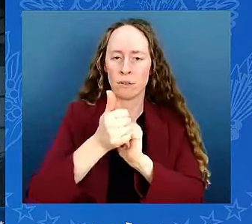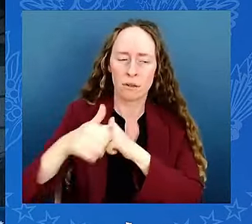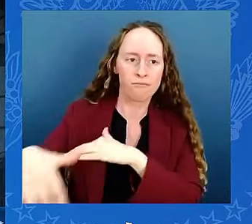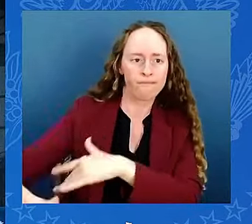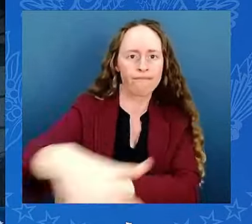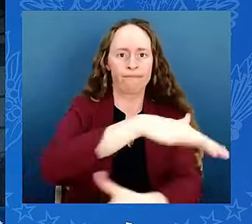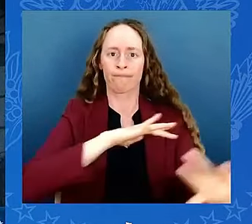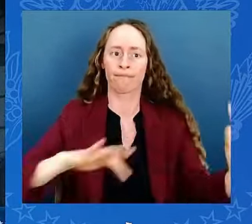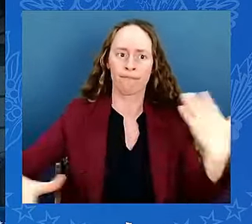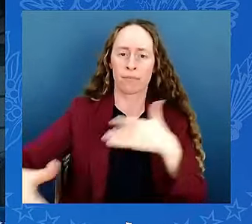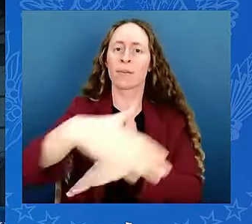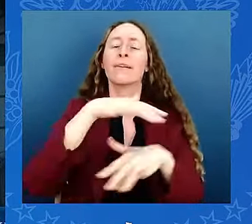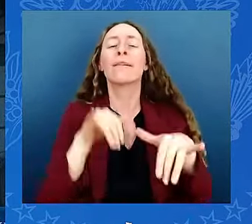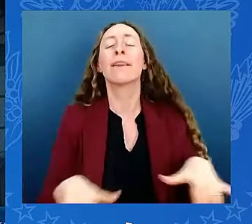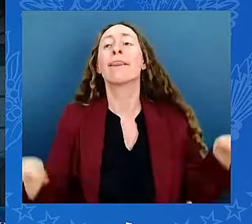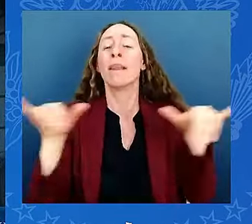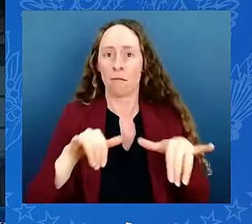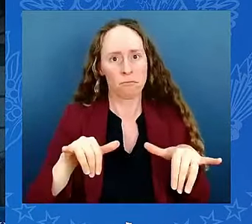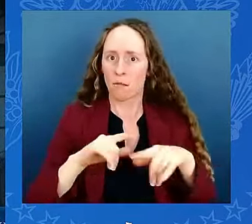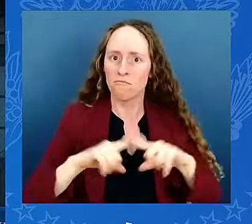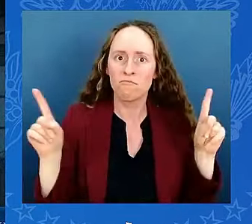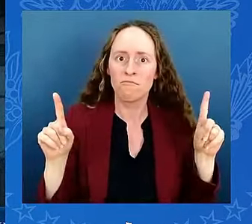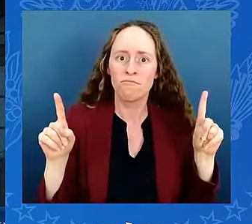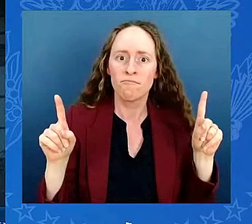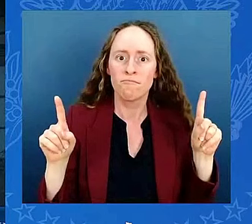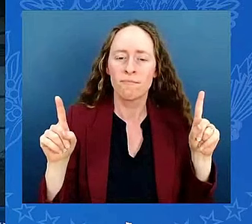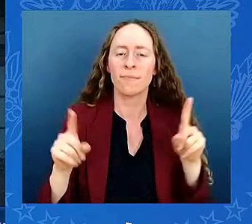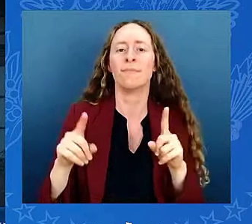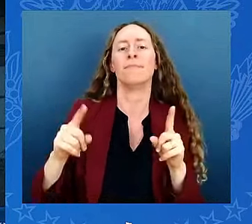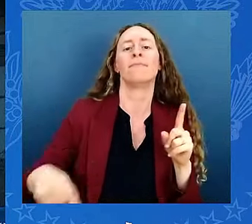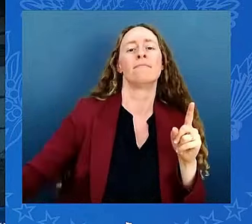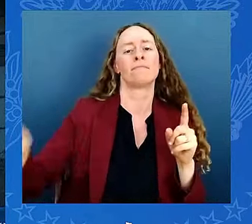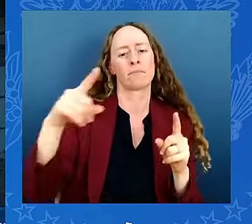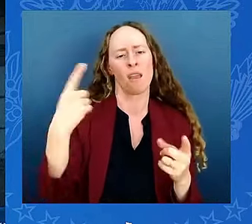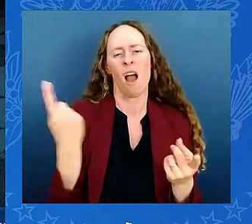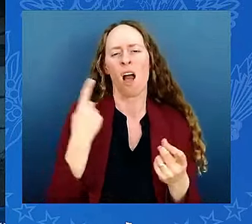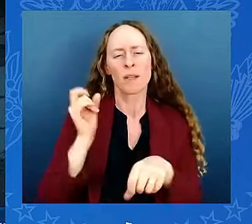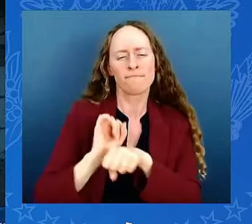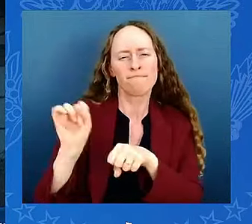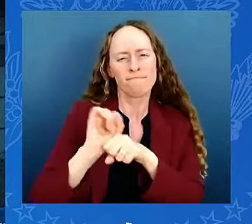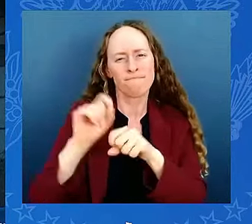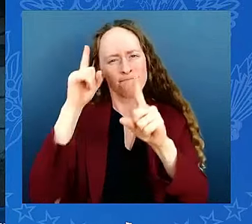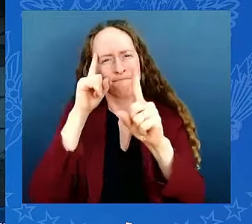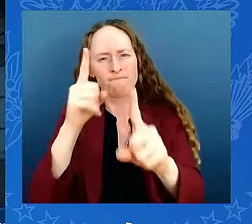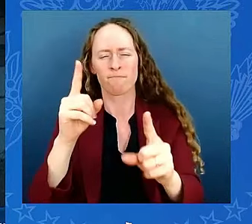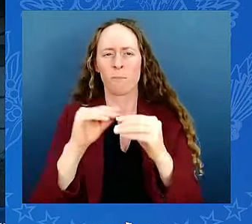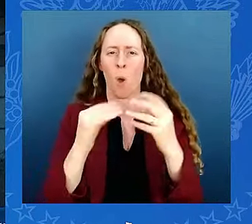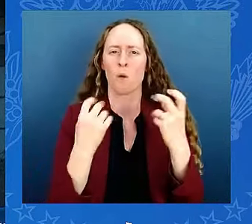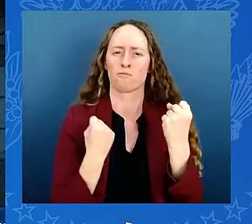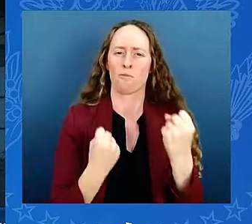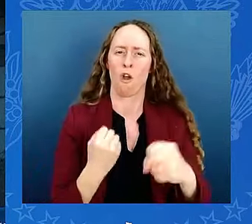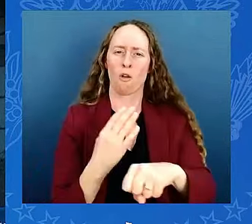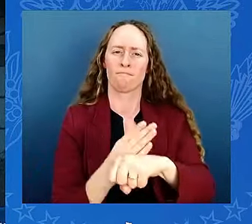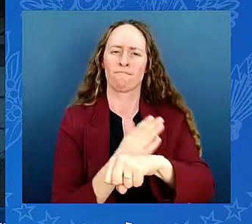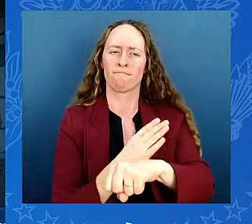to strengthen this law ever since. And this president, Vice President,